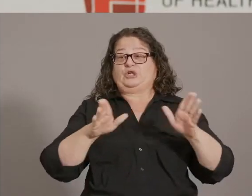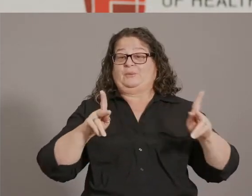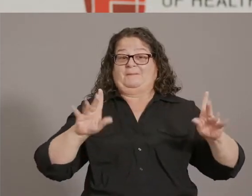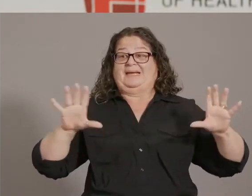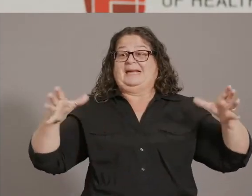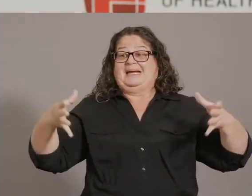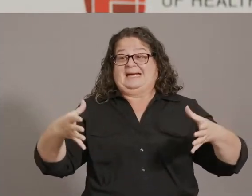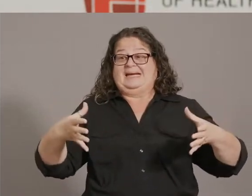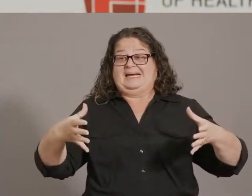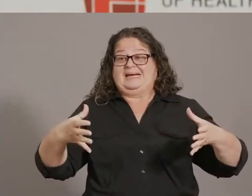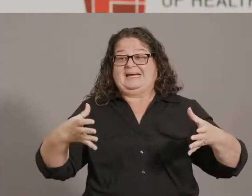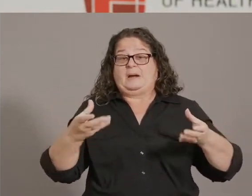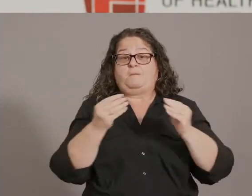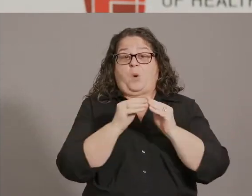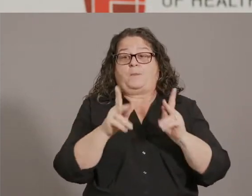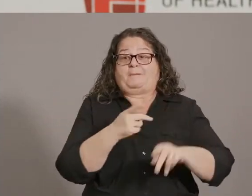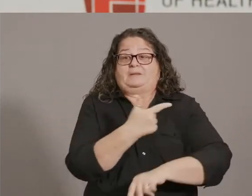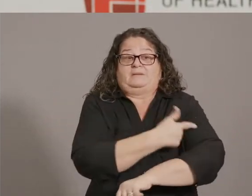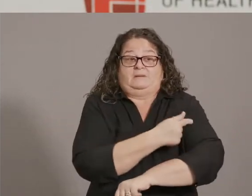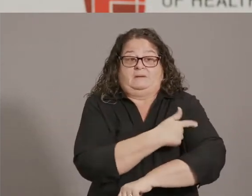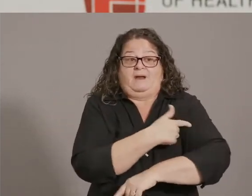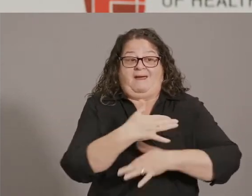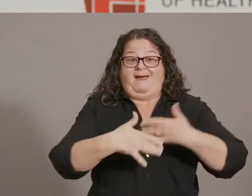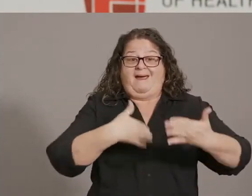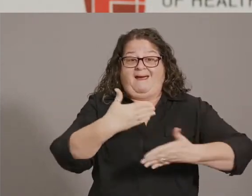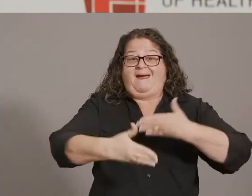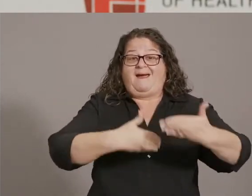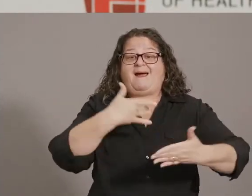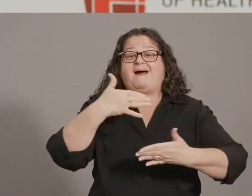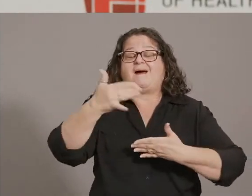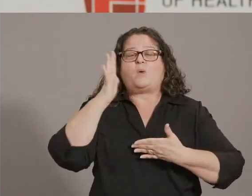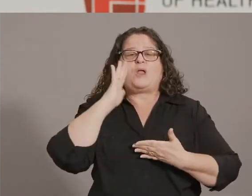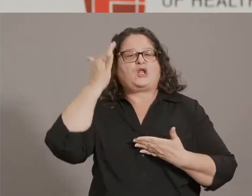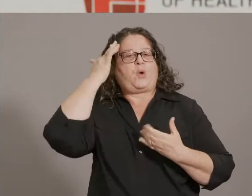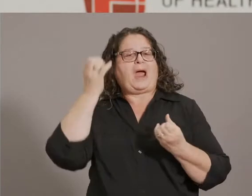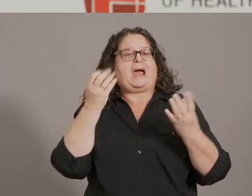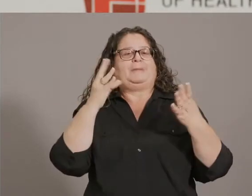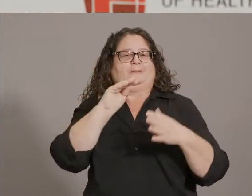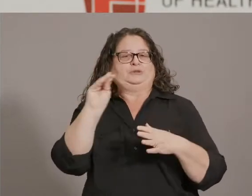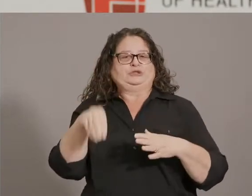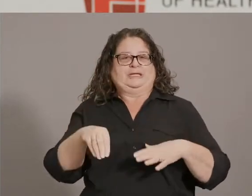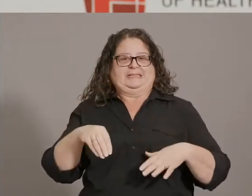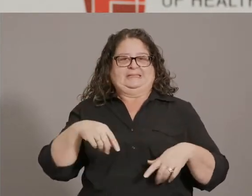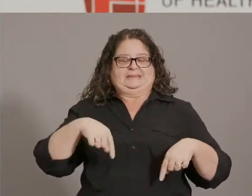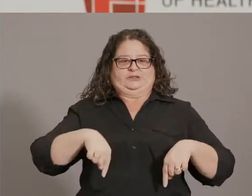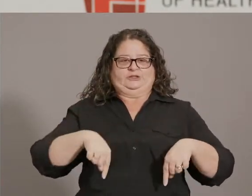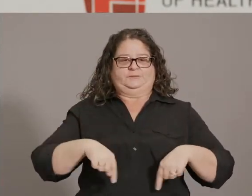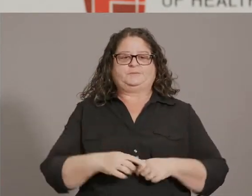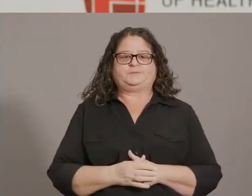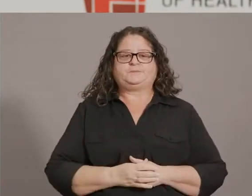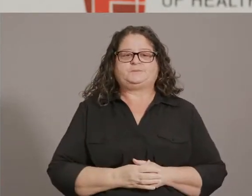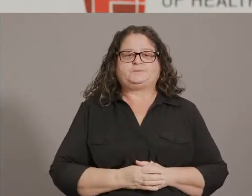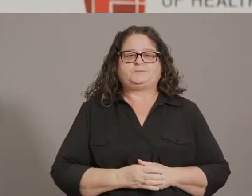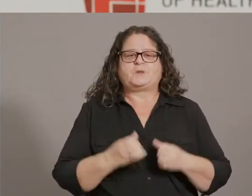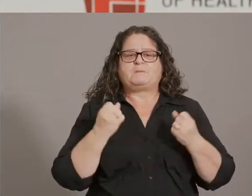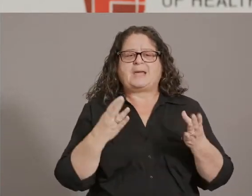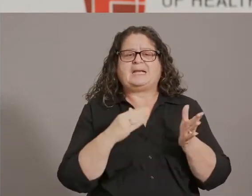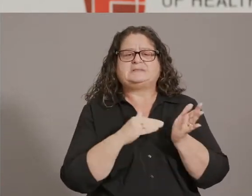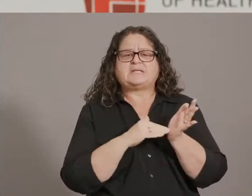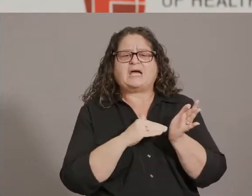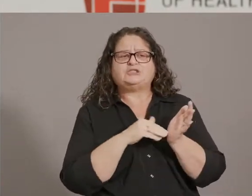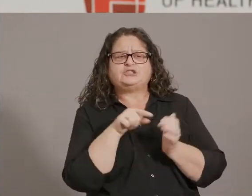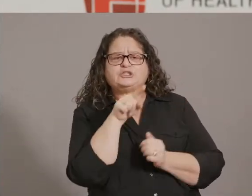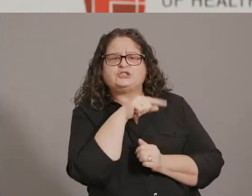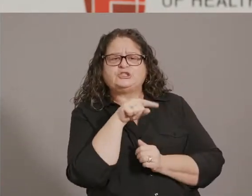the question, a lot of doctors I talk to say that herd immunity for this virus is probably going to be like